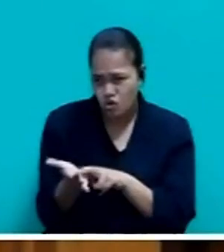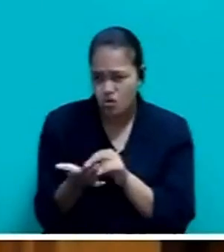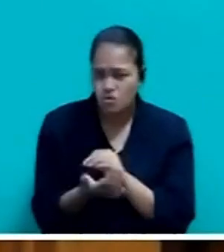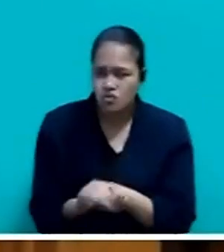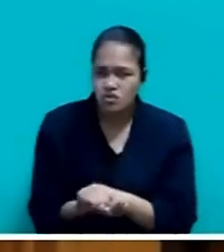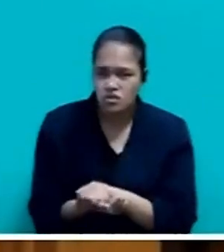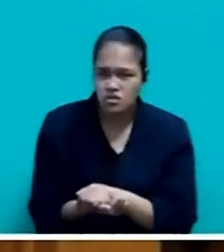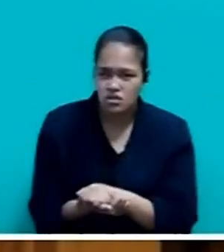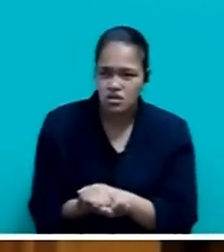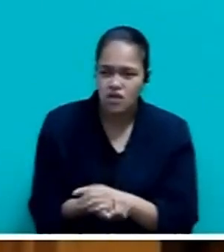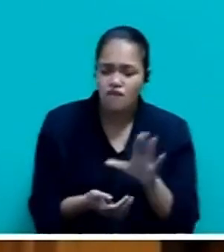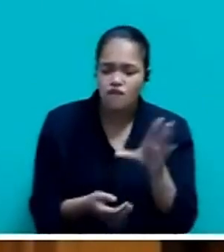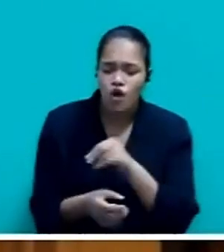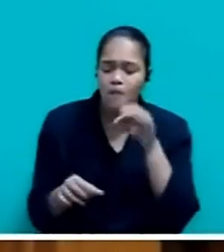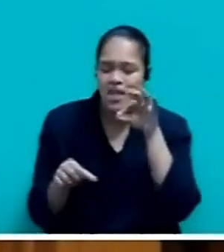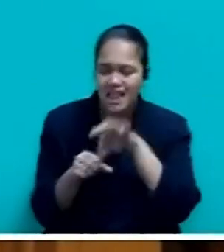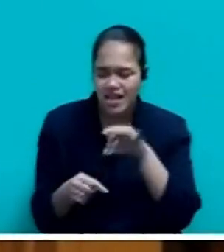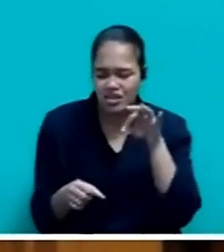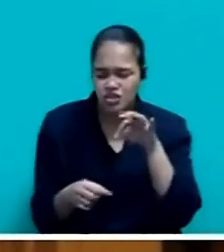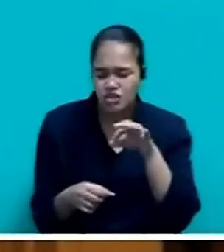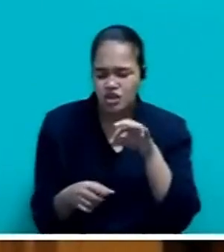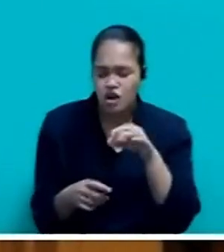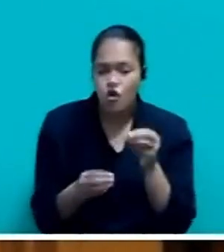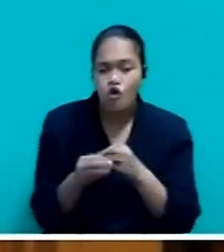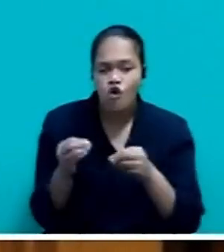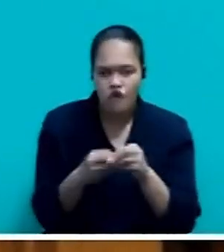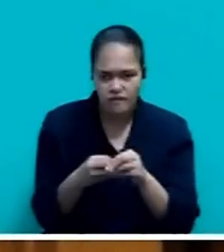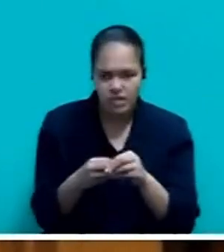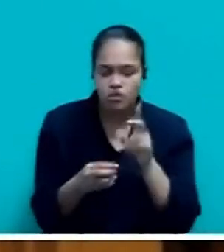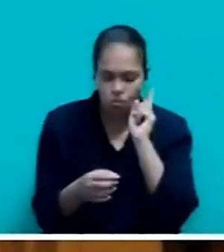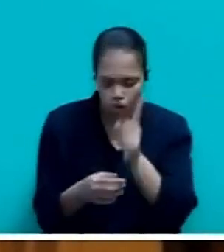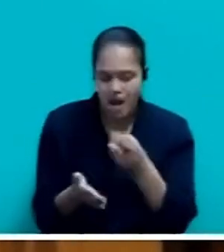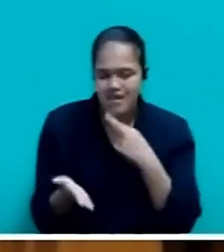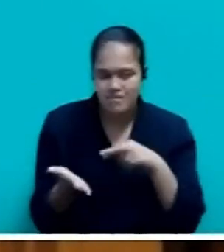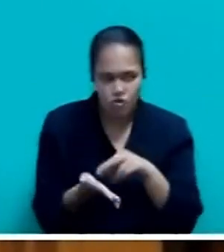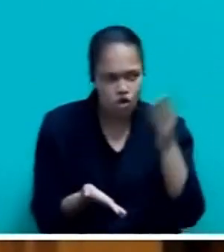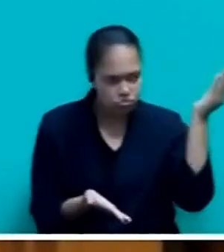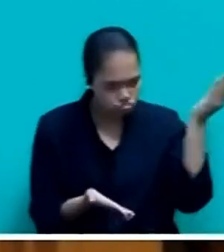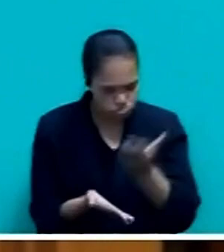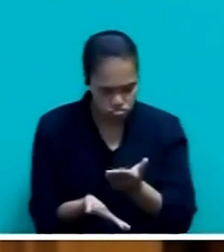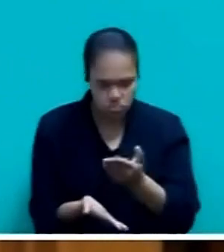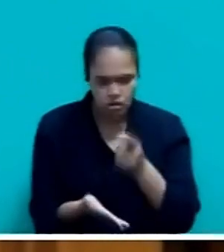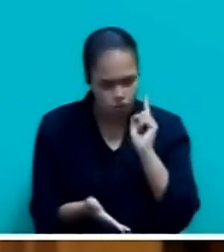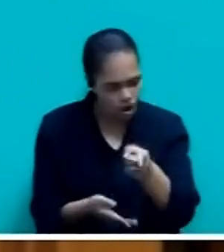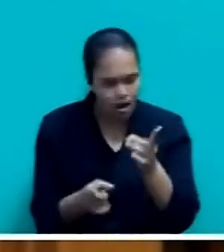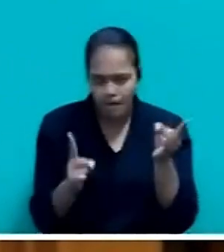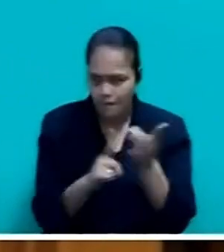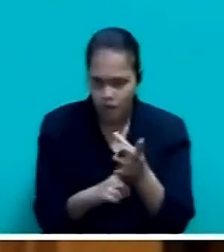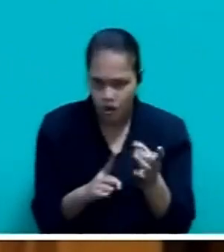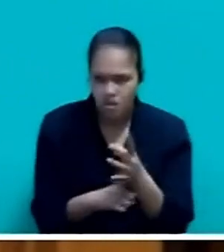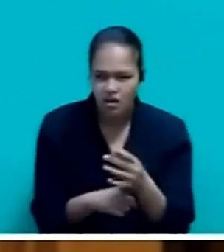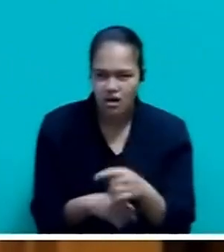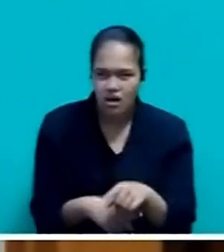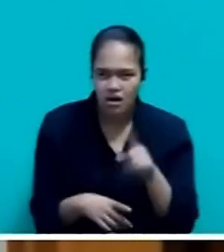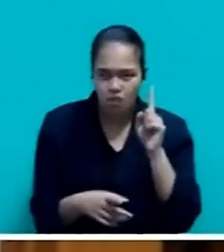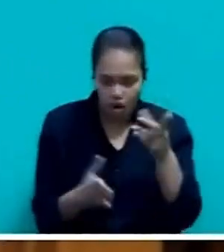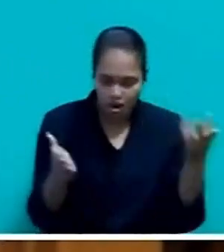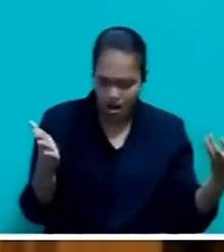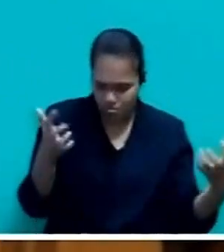the Elections Office, which was pointed out by Honourable Bulitabu. That is important, and that has a bearing on this